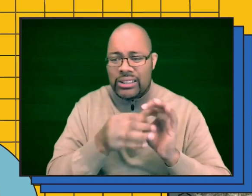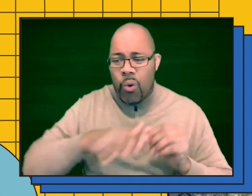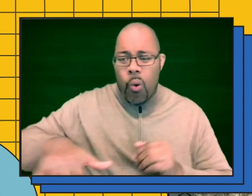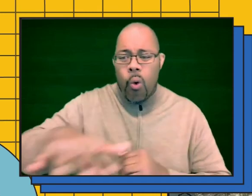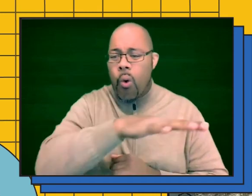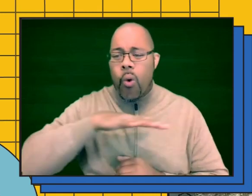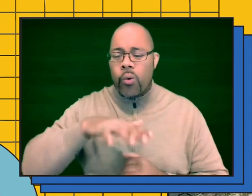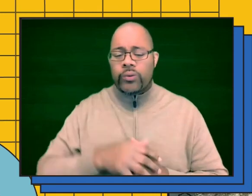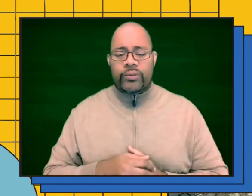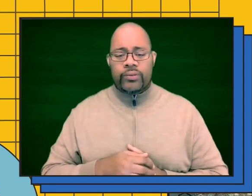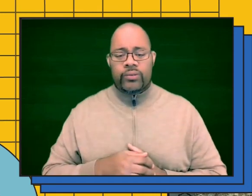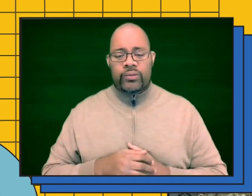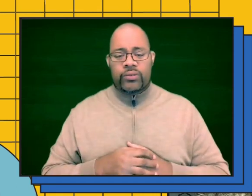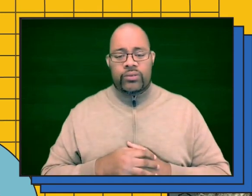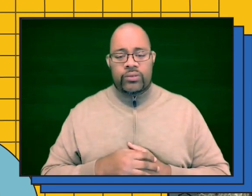also.